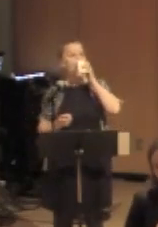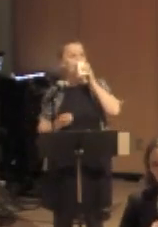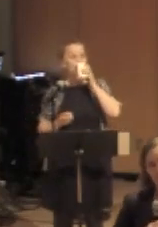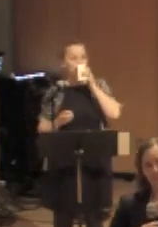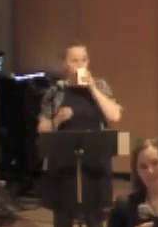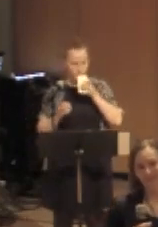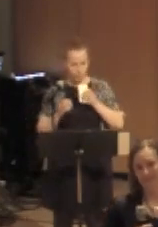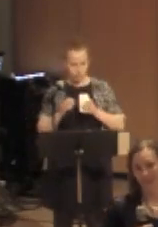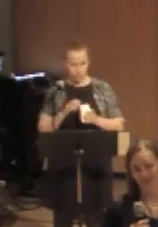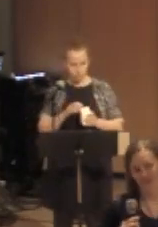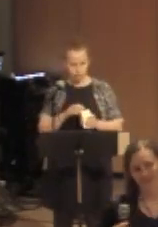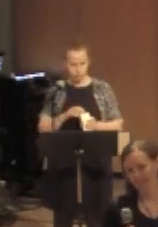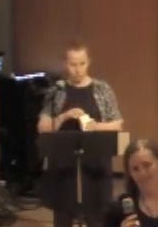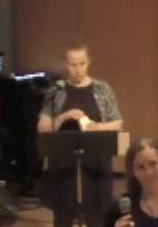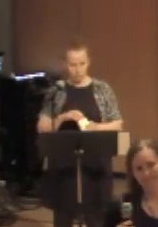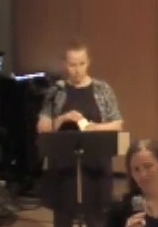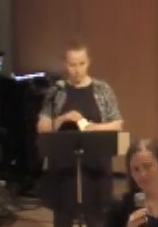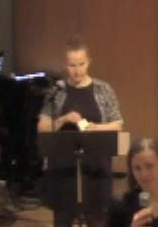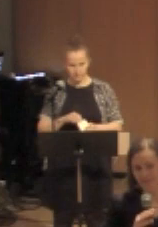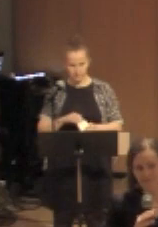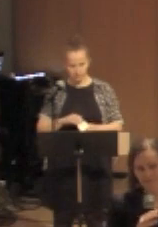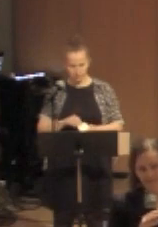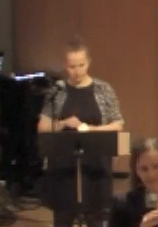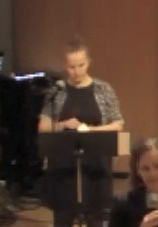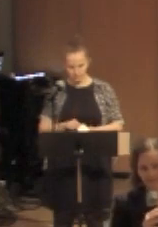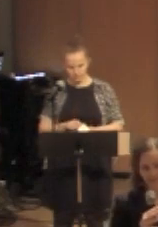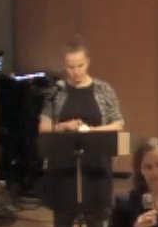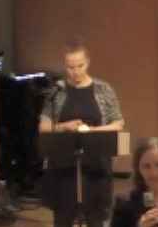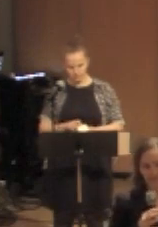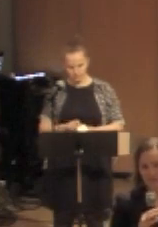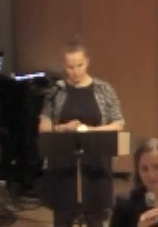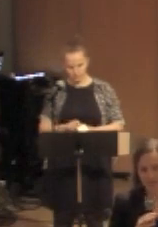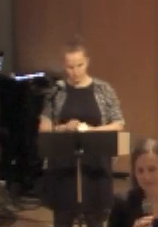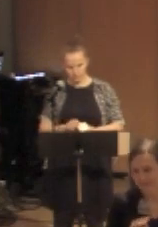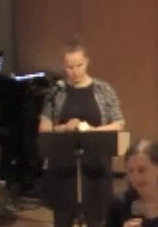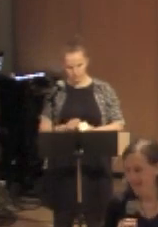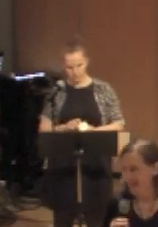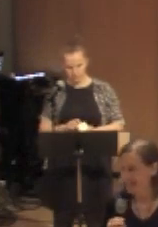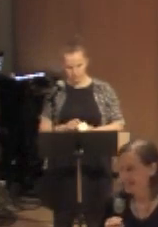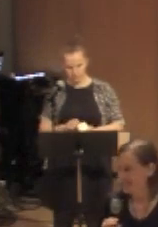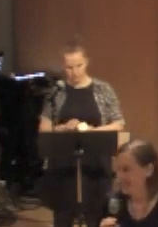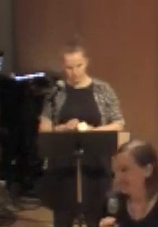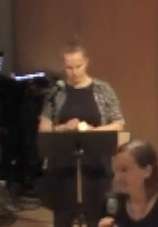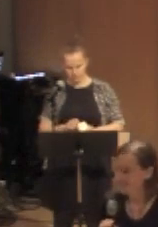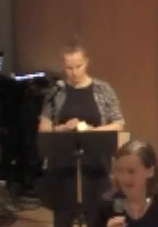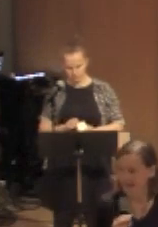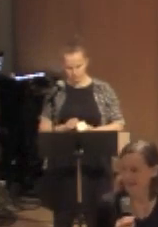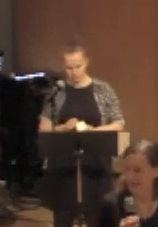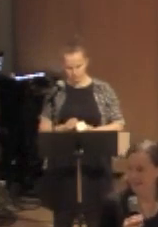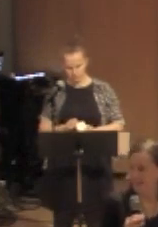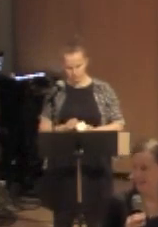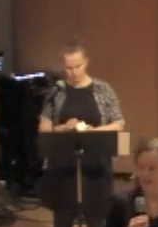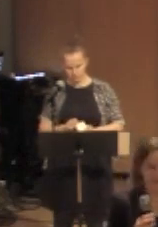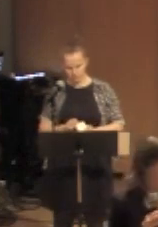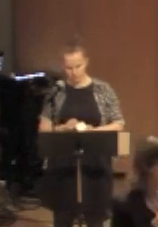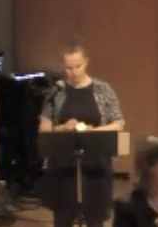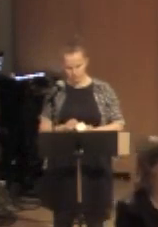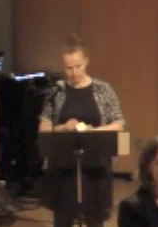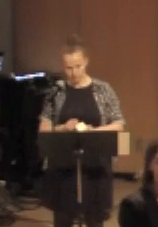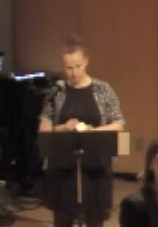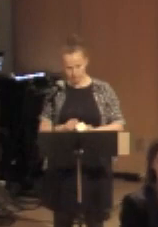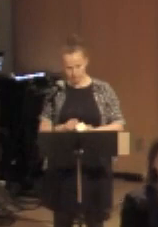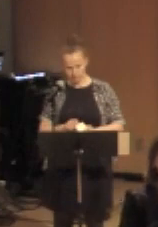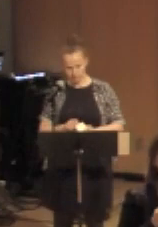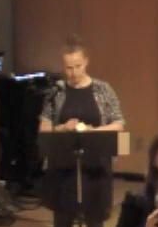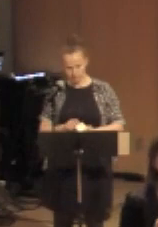words play and just like hear them trust yourself and and and actually like go towards